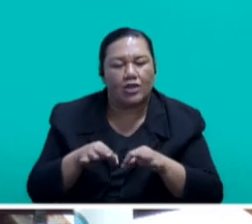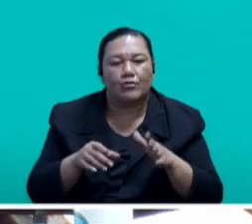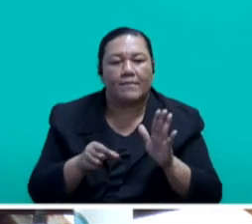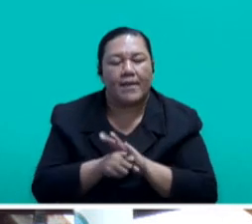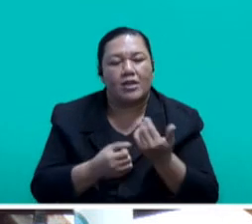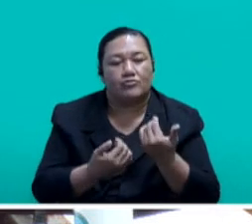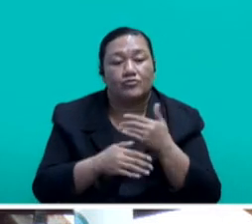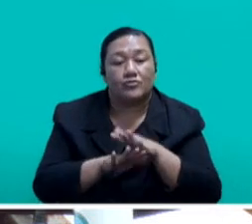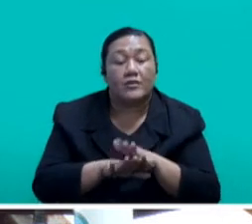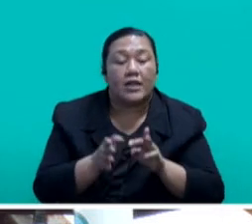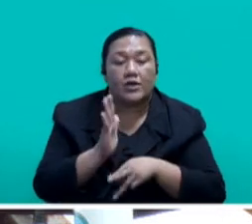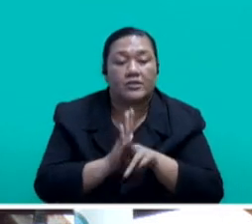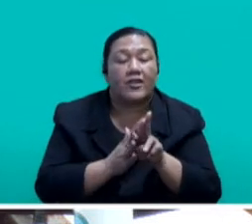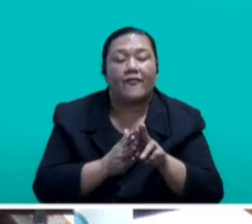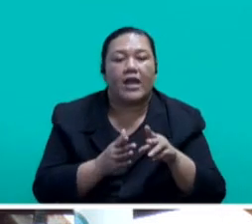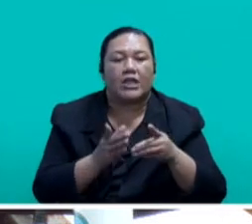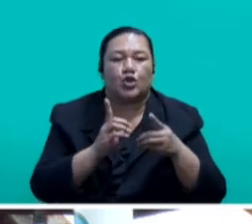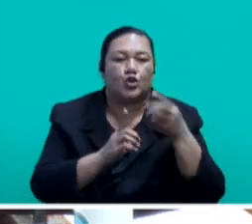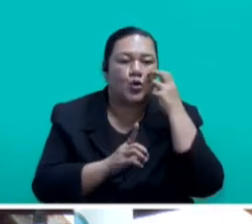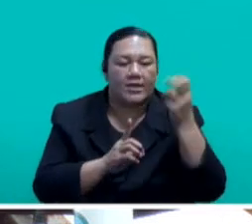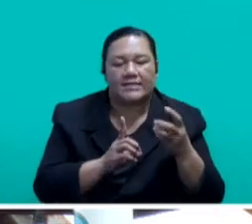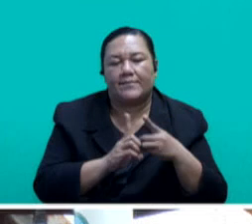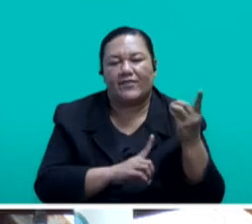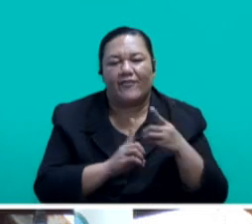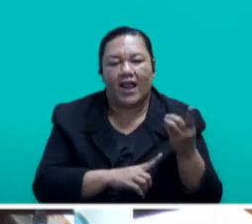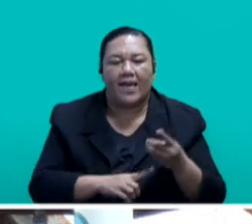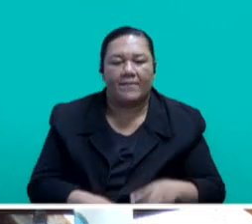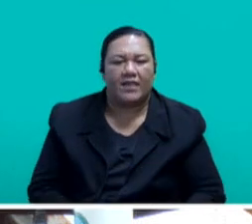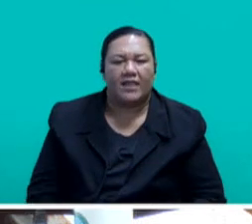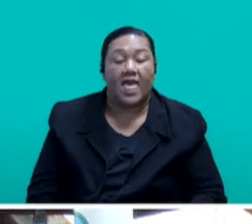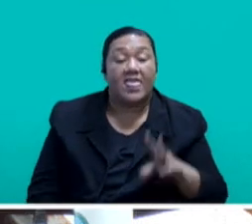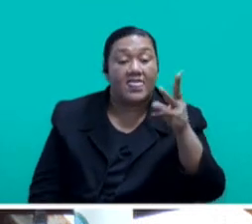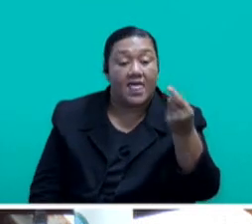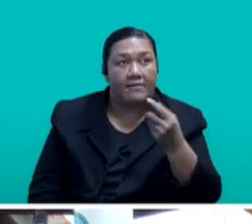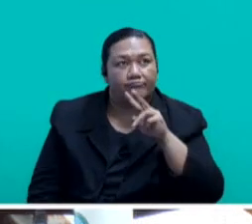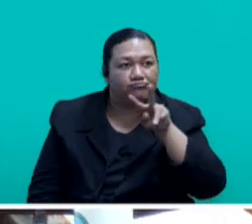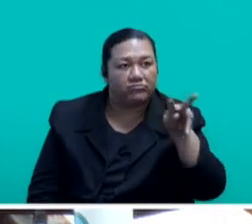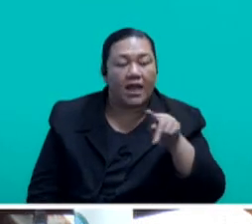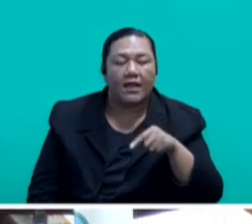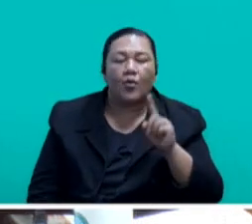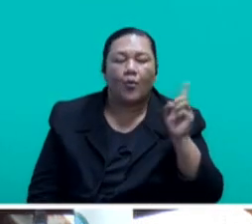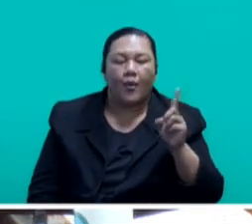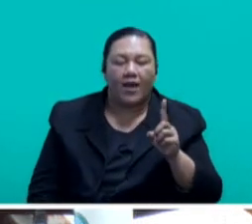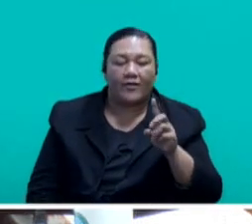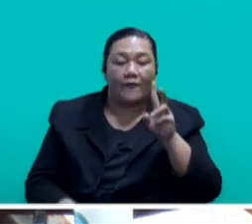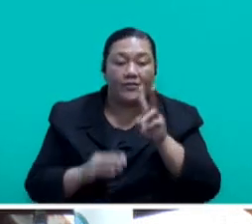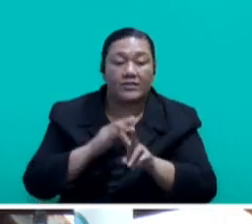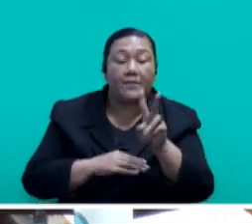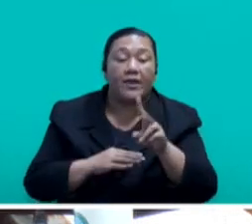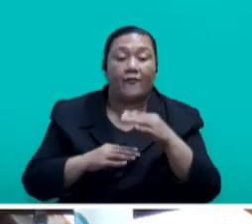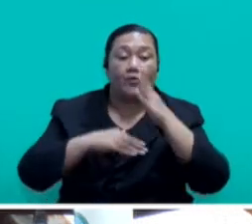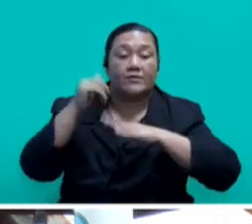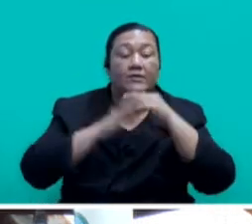resilient and sustainable tourism development. It would look in the beginning at feasibility and infrastructure to